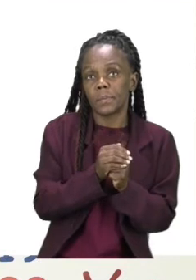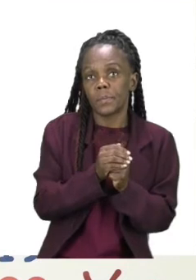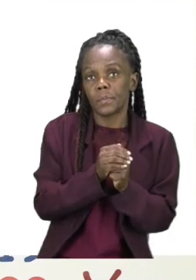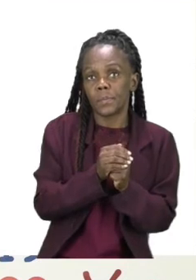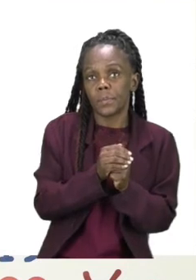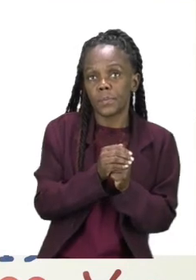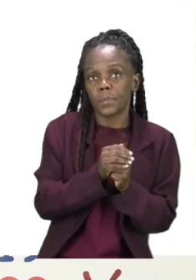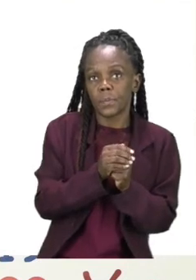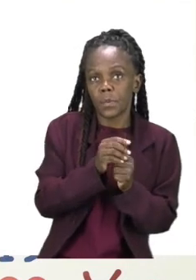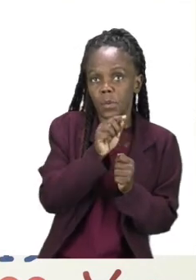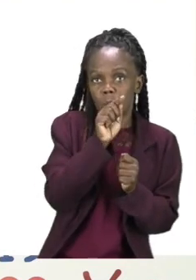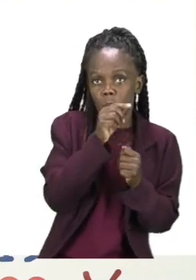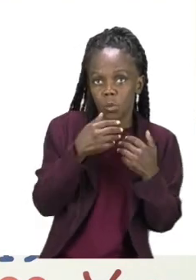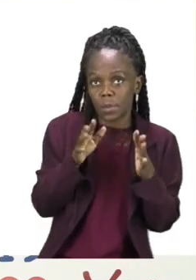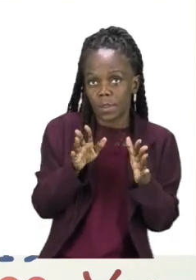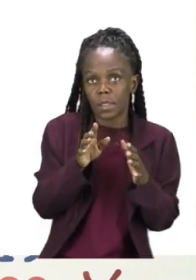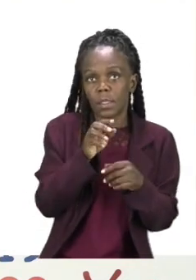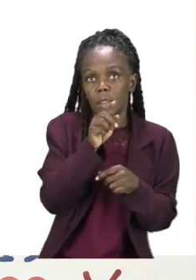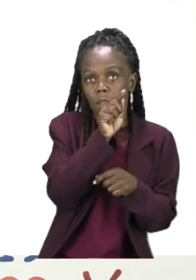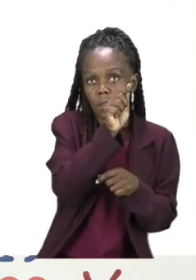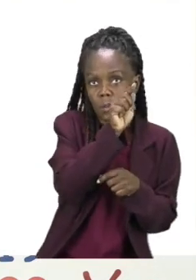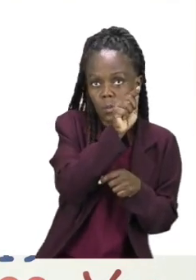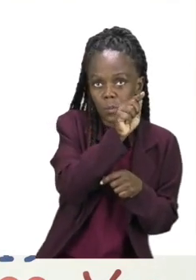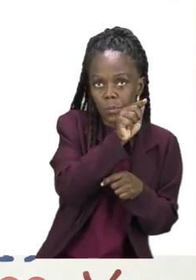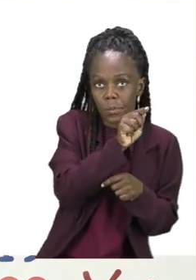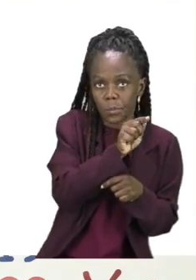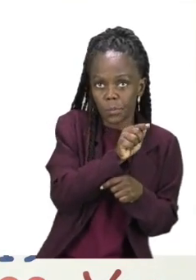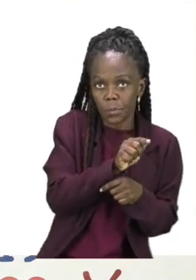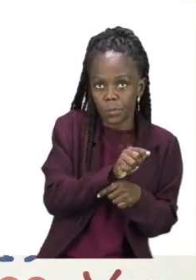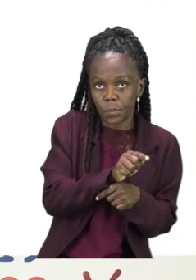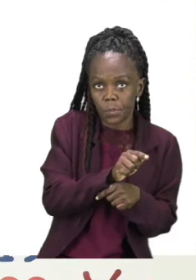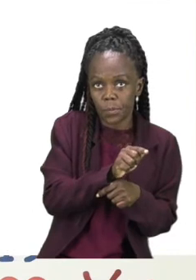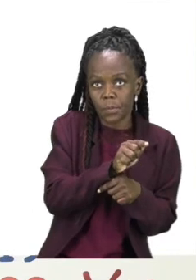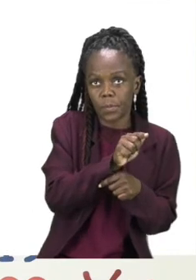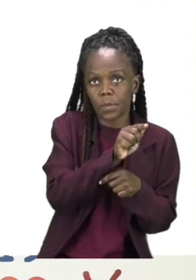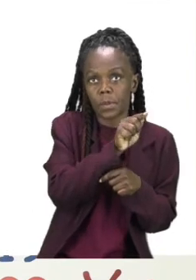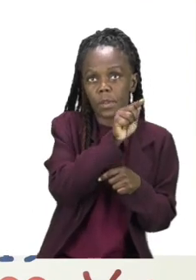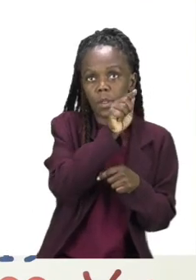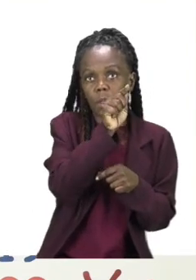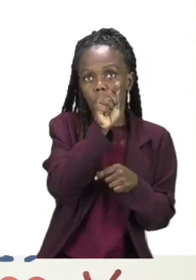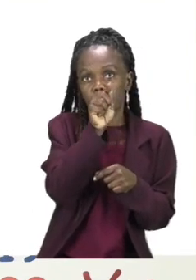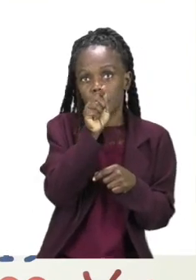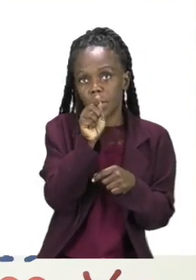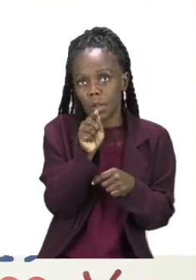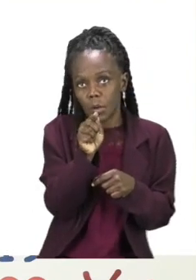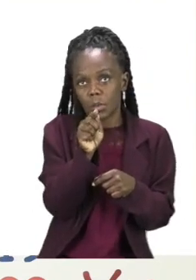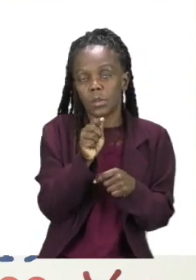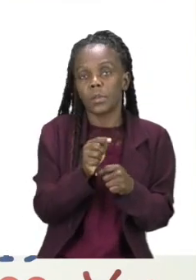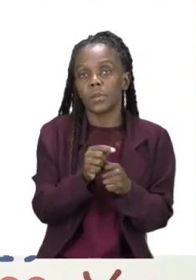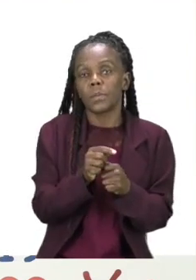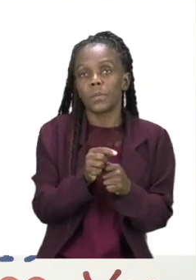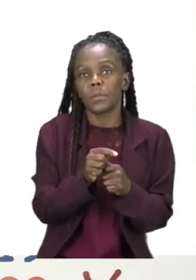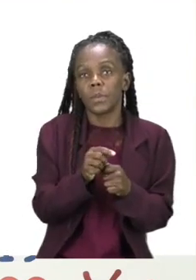go down, up, and round. That is